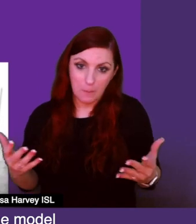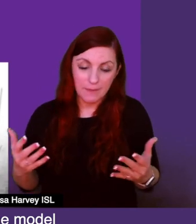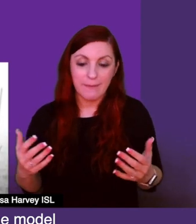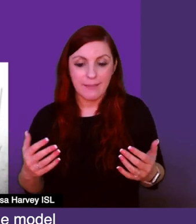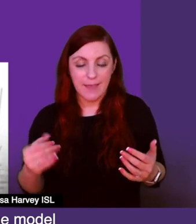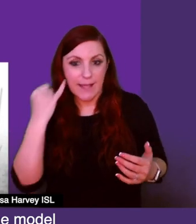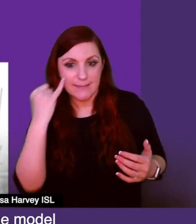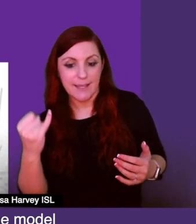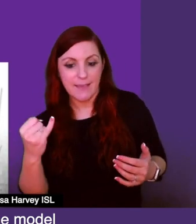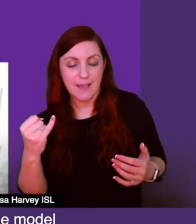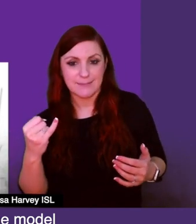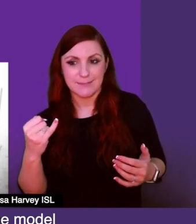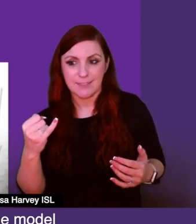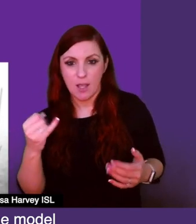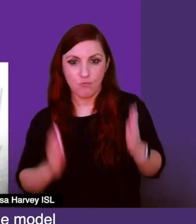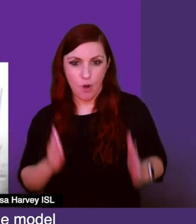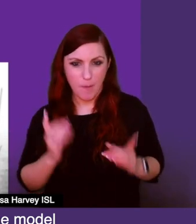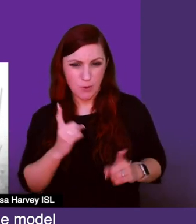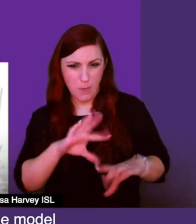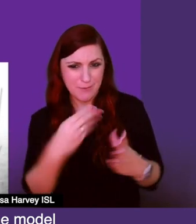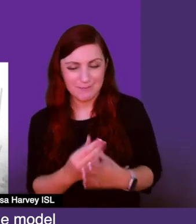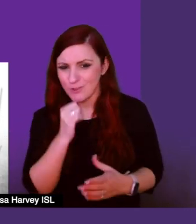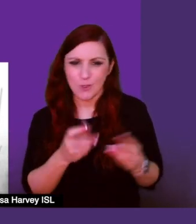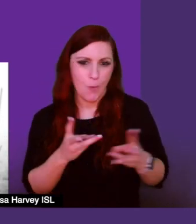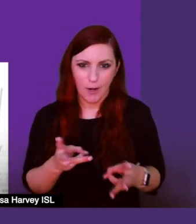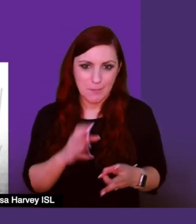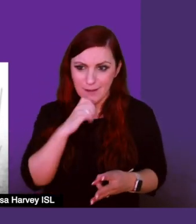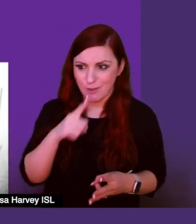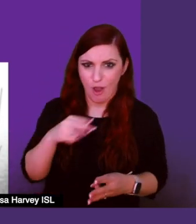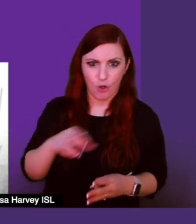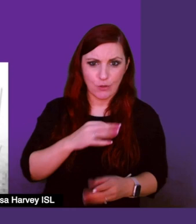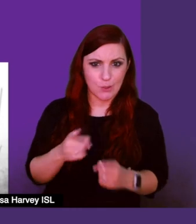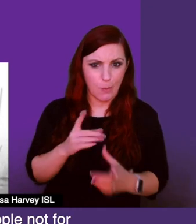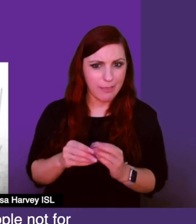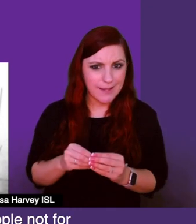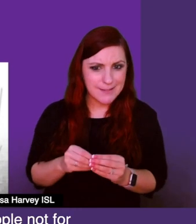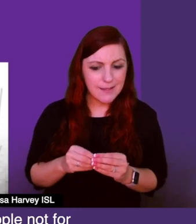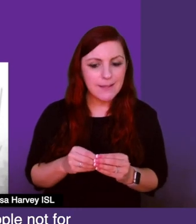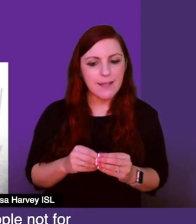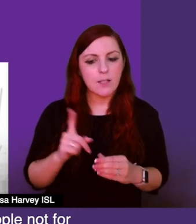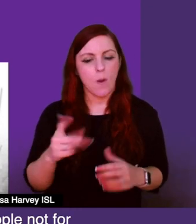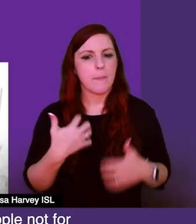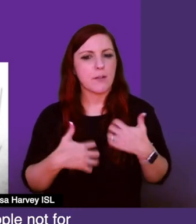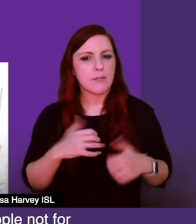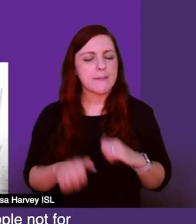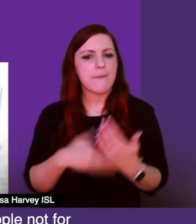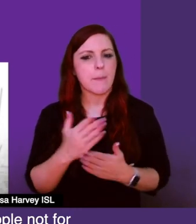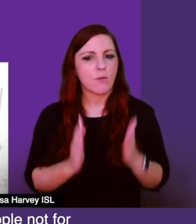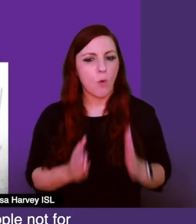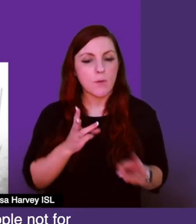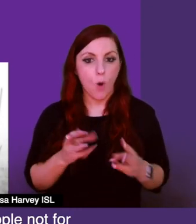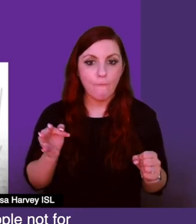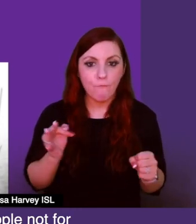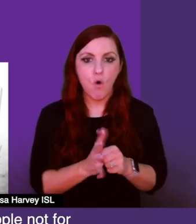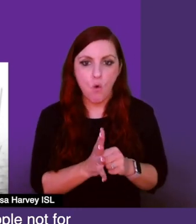the model where the robot's going to just do everything really doesn't work. And I'm interested in developing robots that